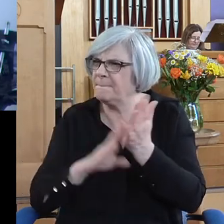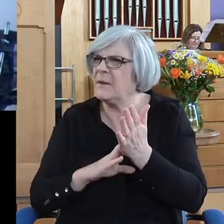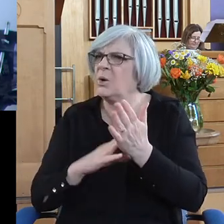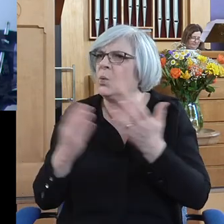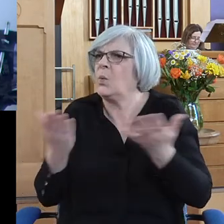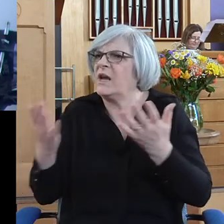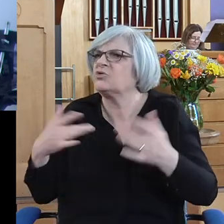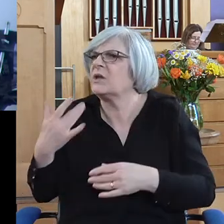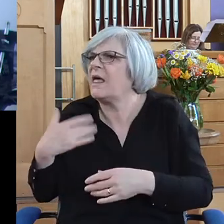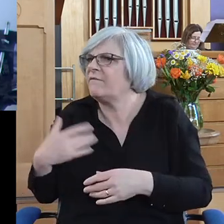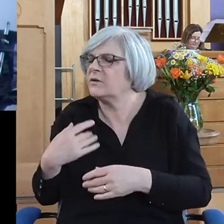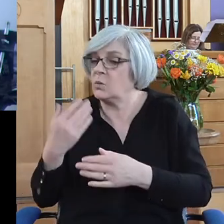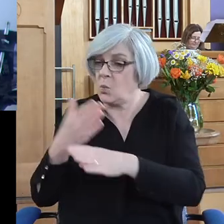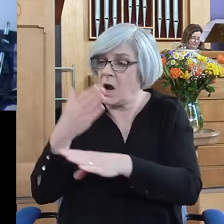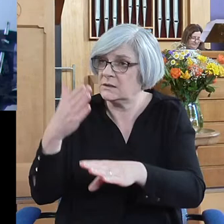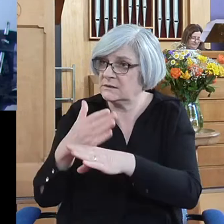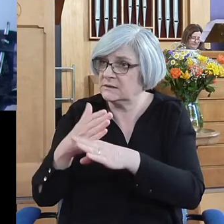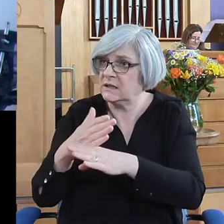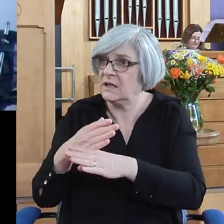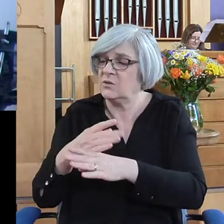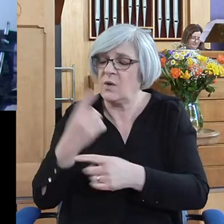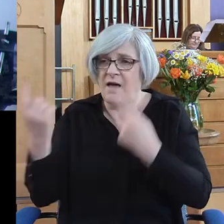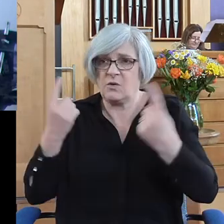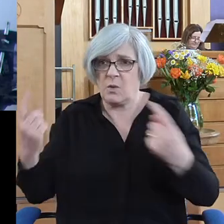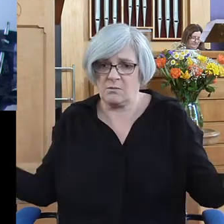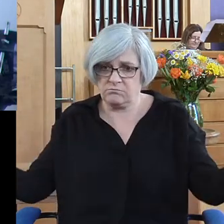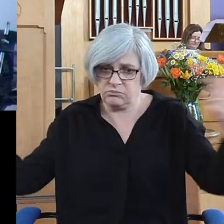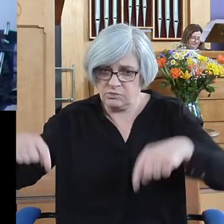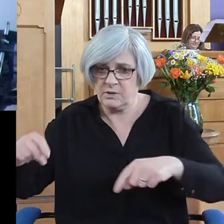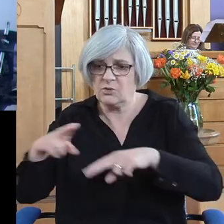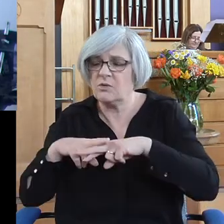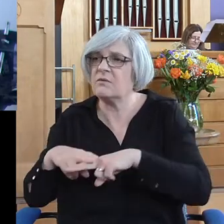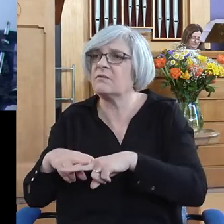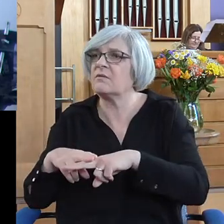Lord, we bring all these people before you now and place them in your loving care.